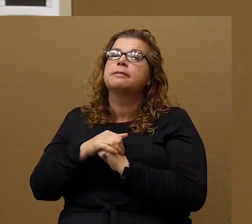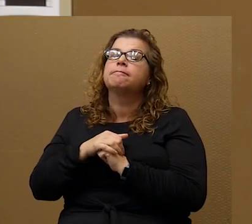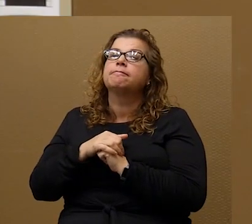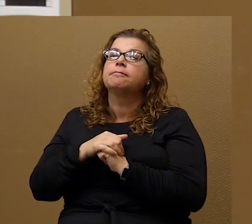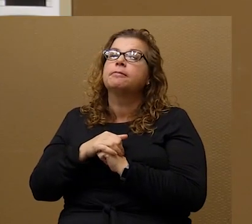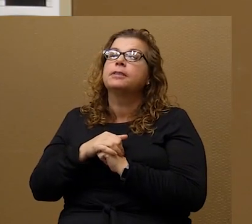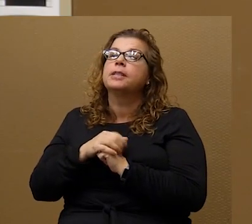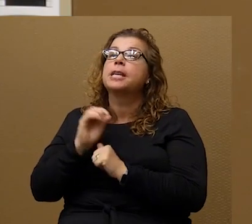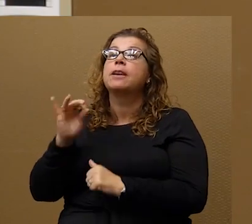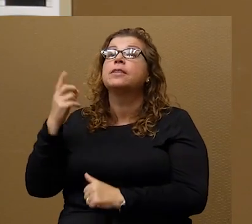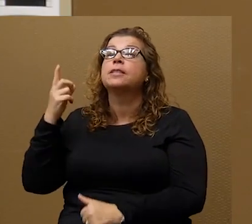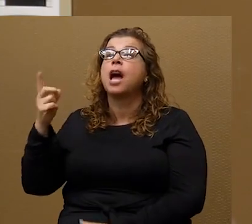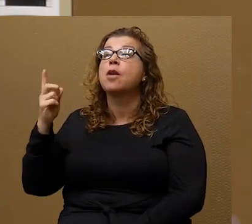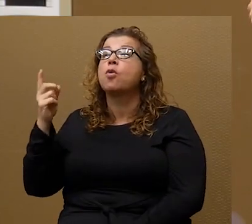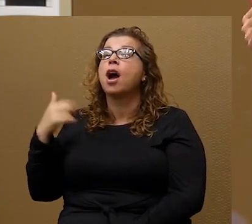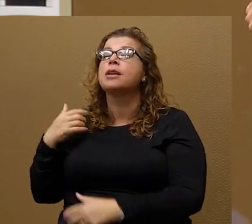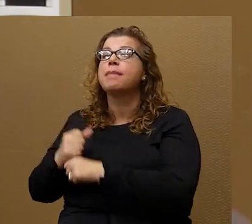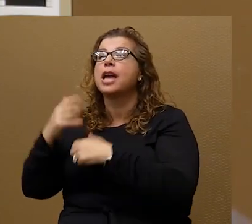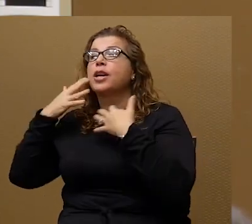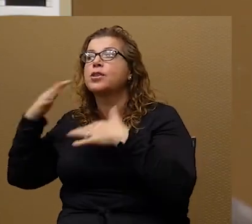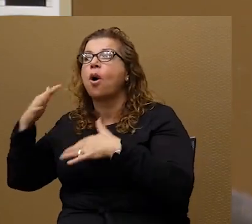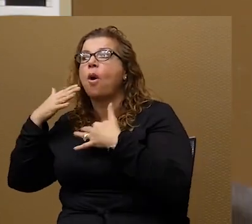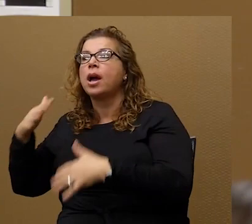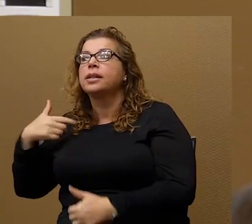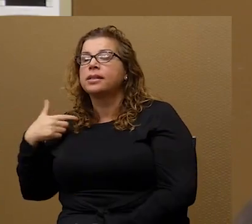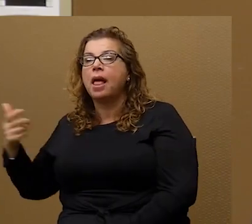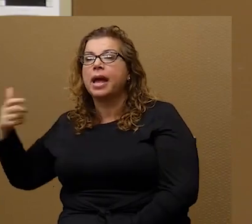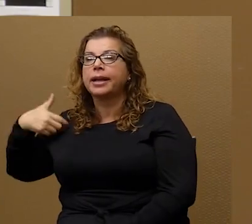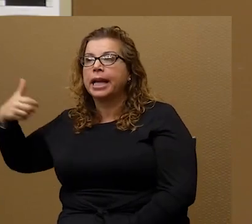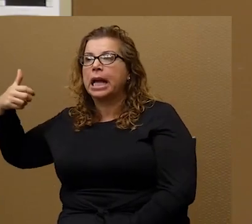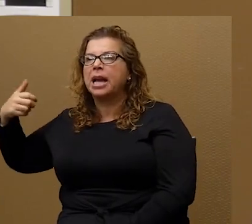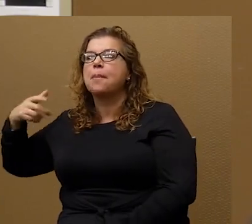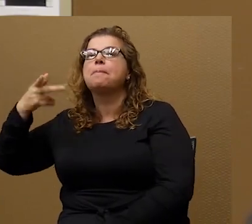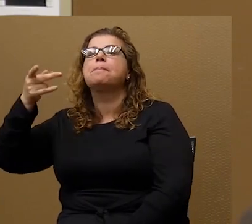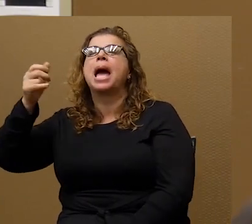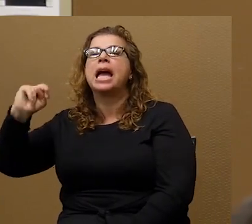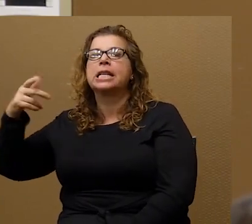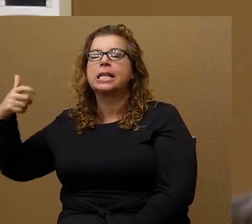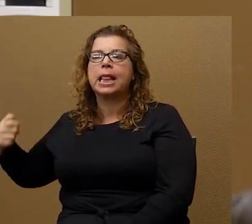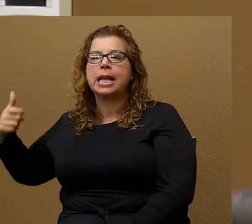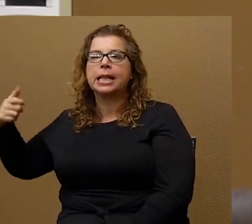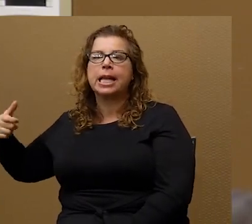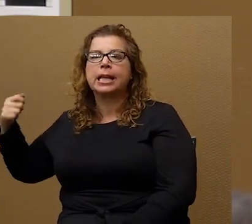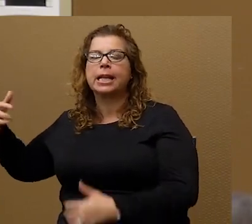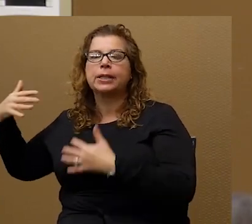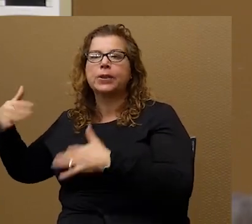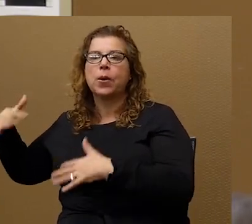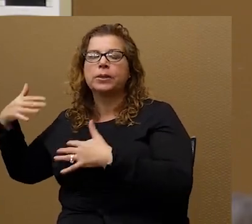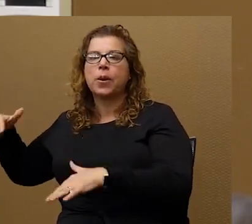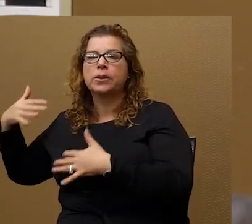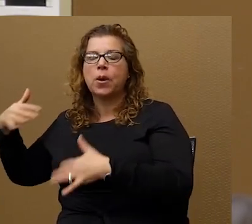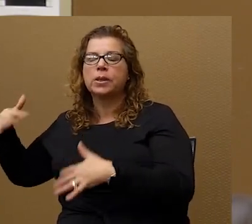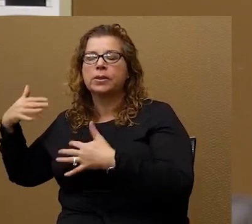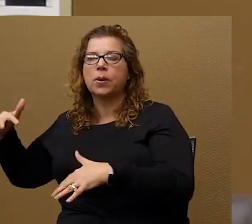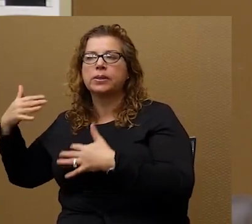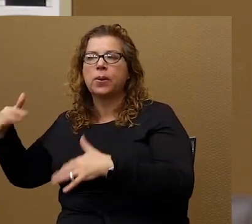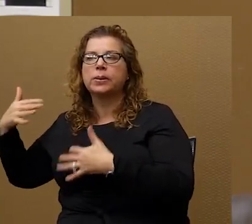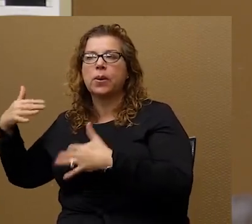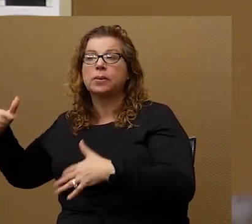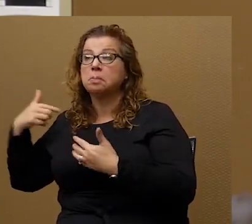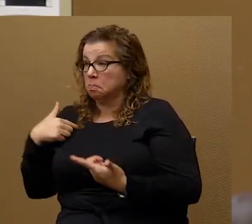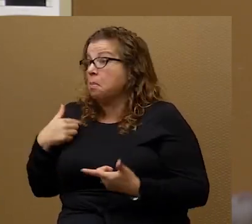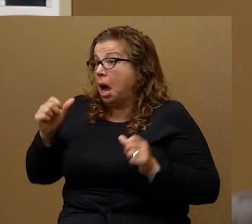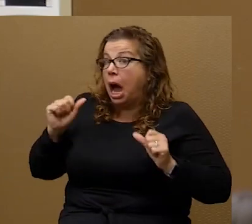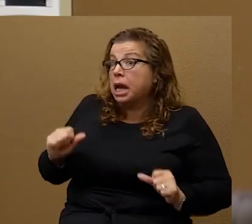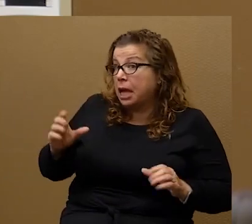if someone's clicking a pen in your ear, you might be able to focus. I can focus better if I have like background noise or